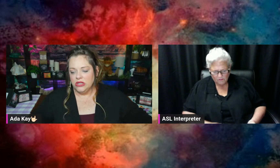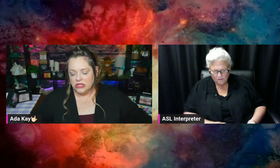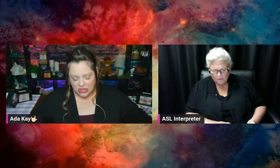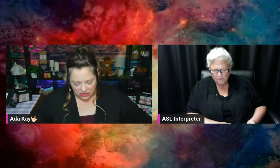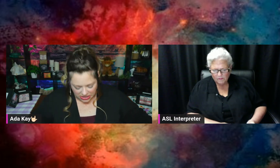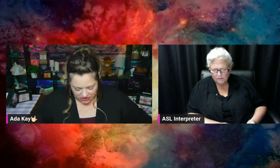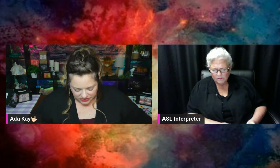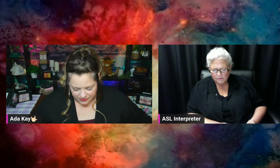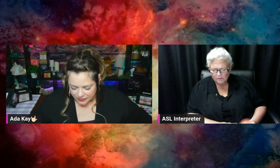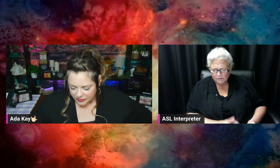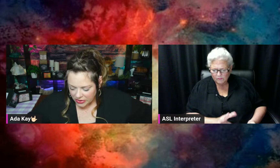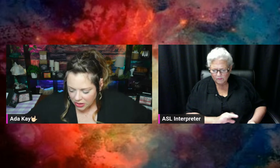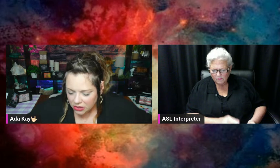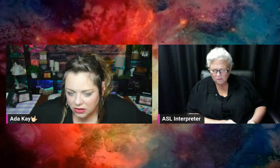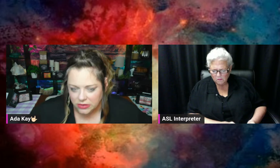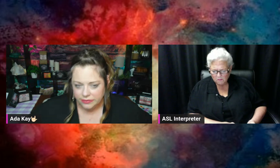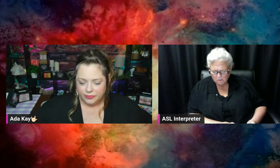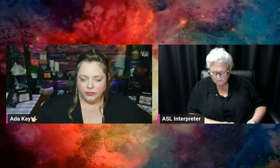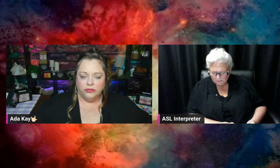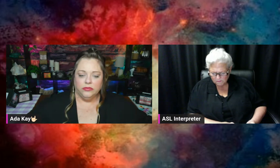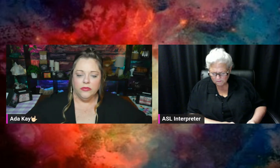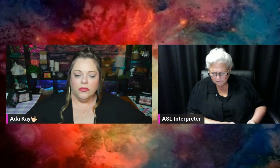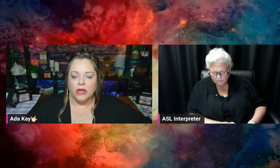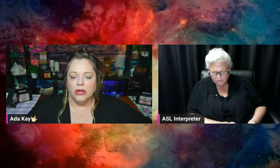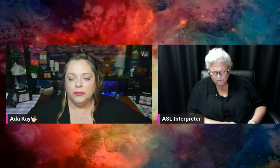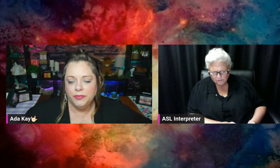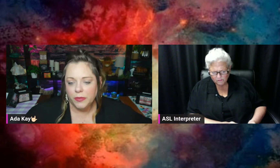which is kind of like a